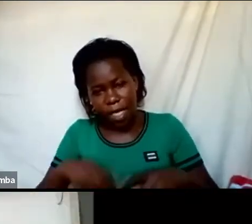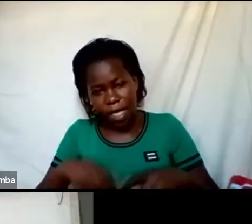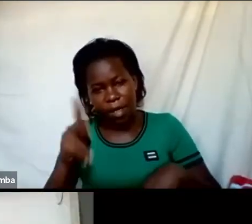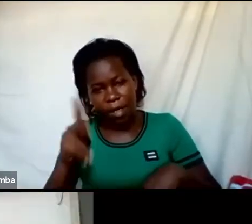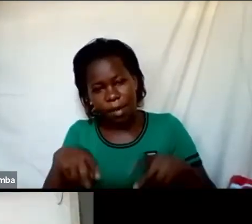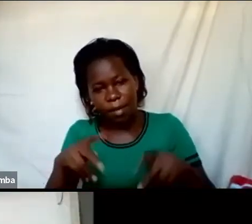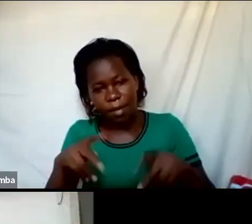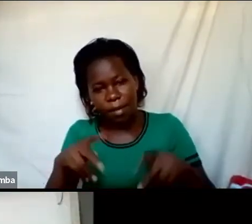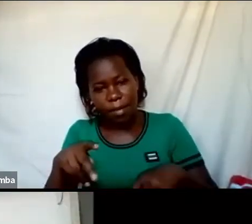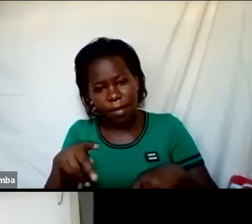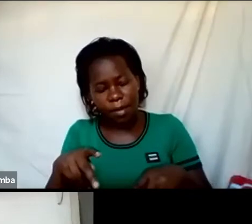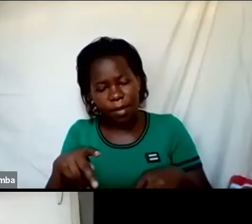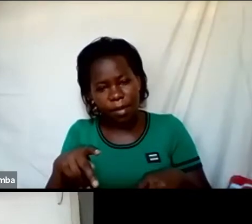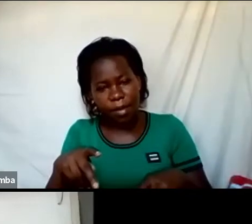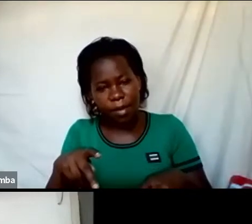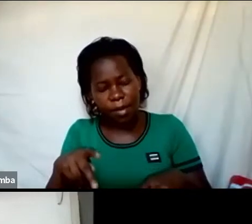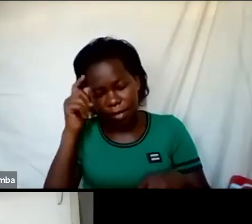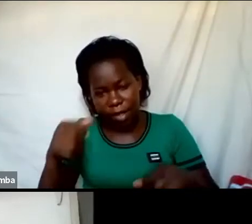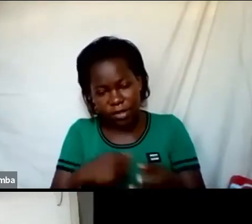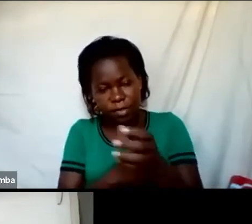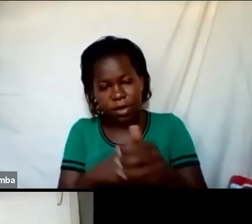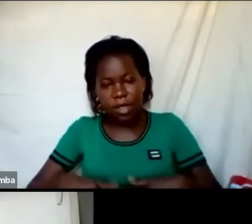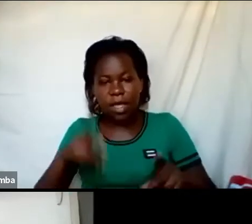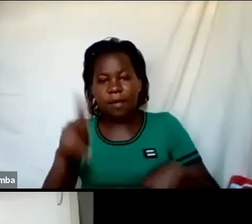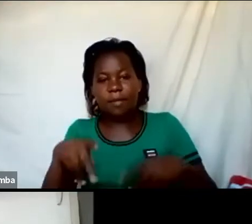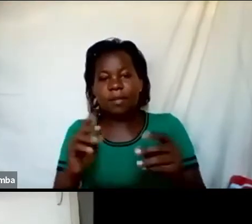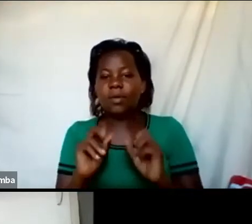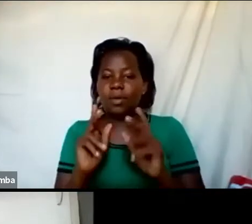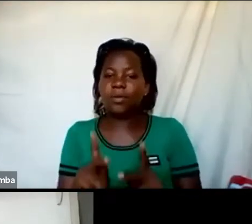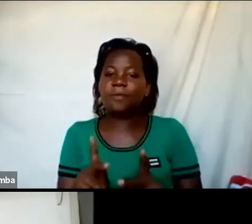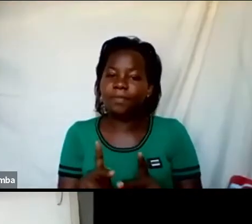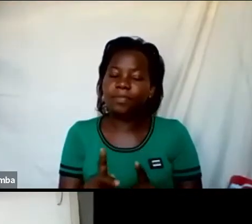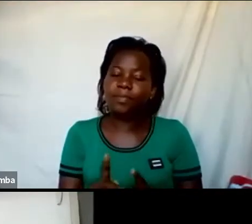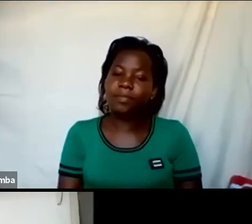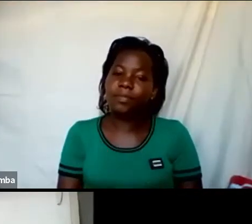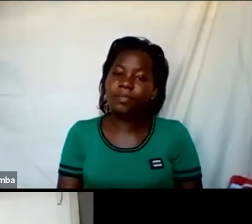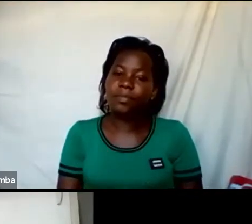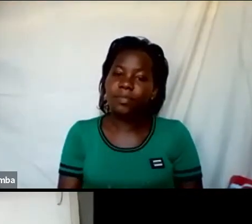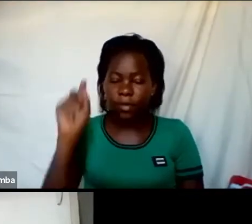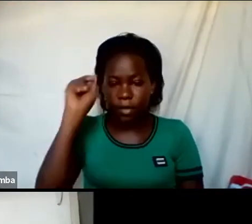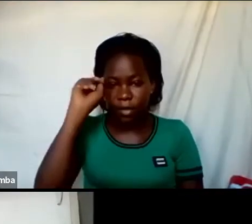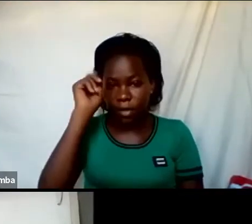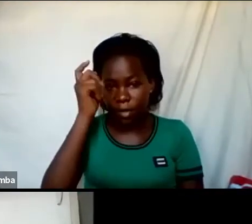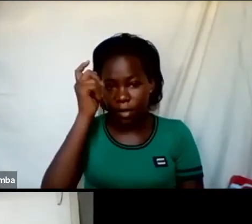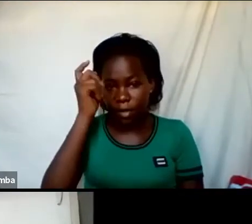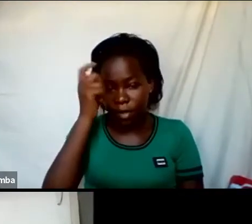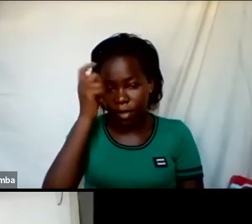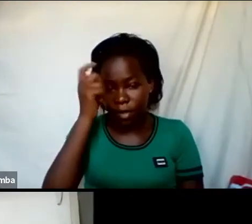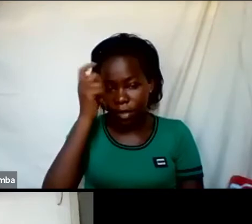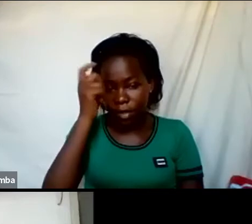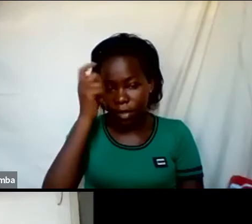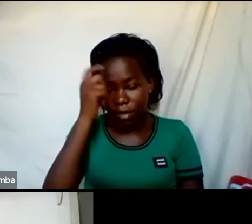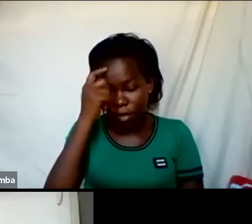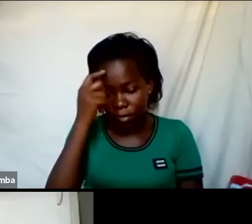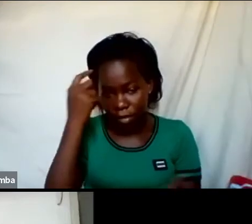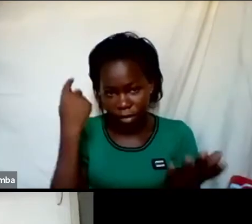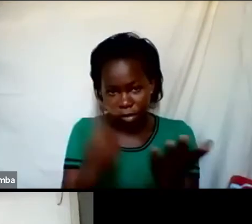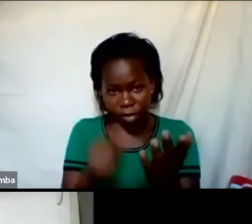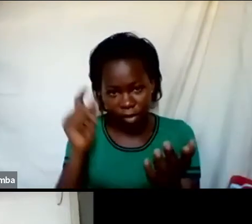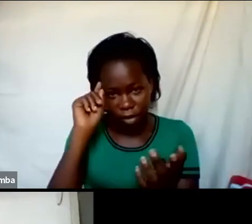That is absolutely untrue. The government is a Ugandan government, MPs are Ugandan, so the laws